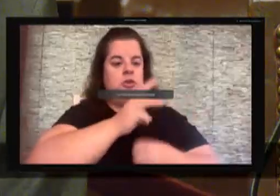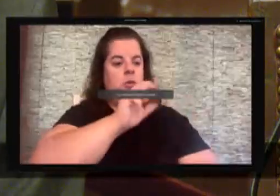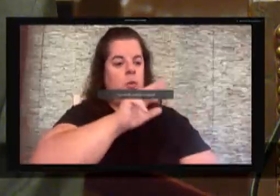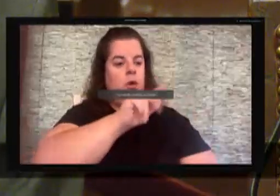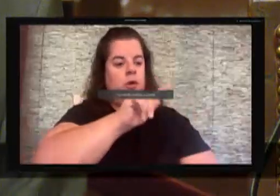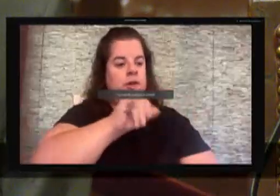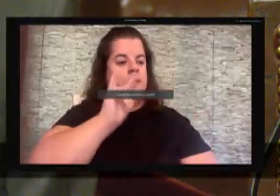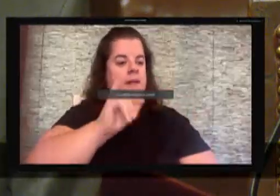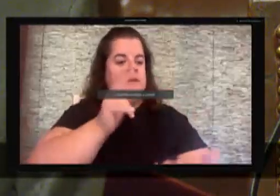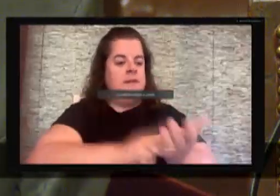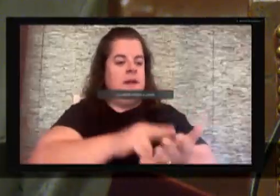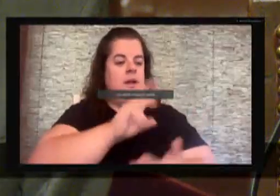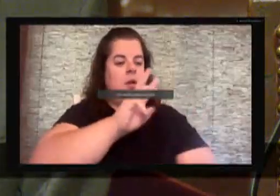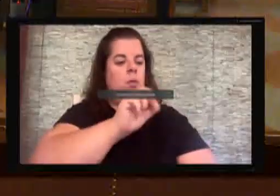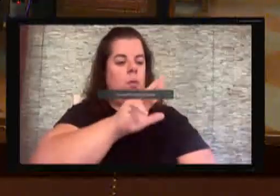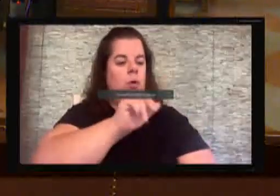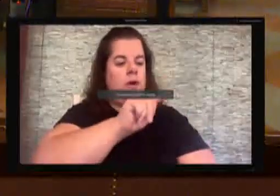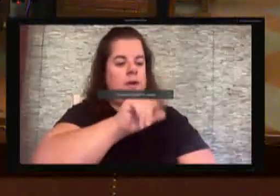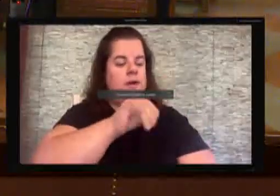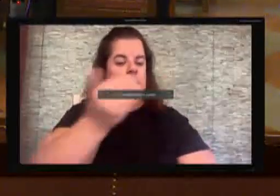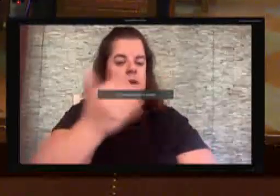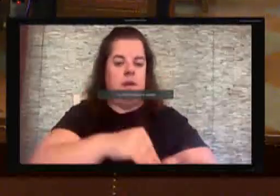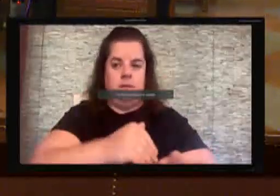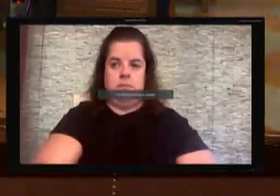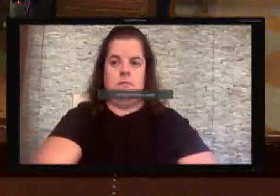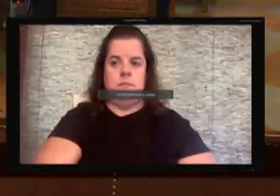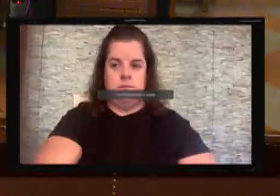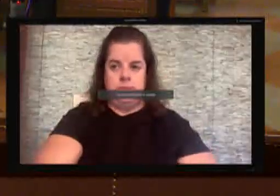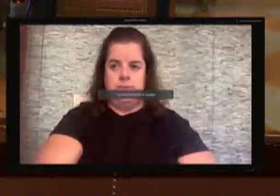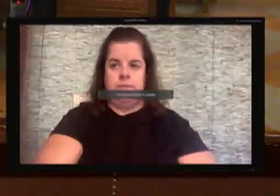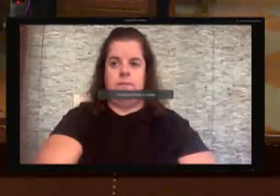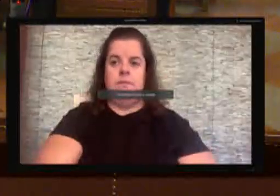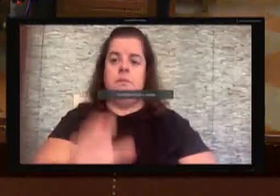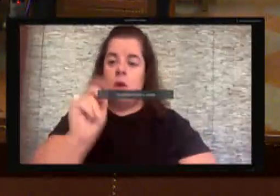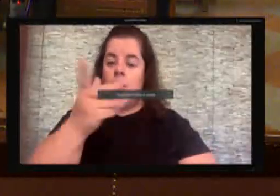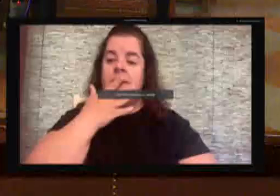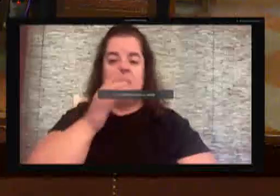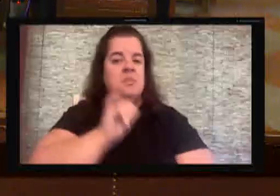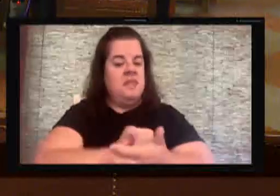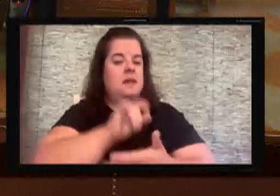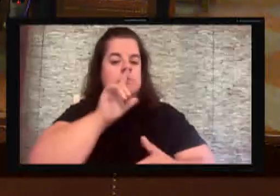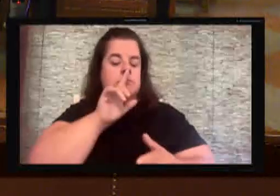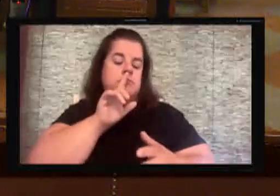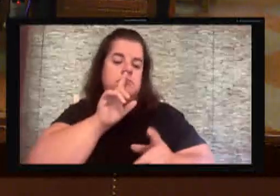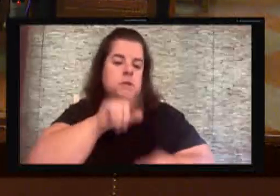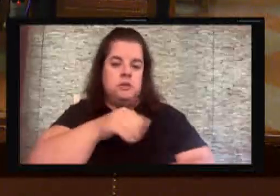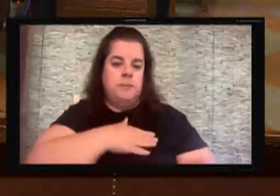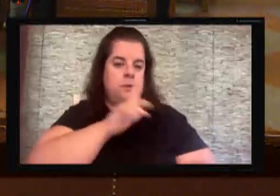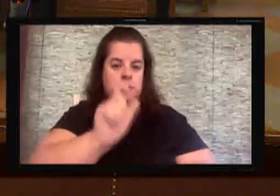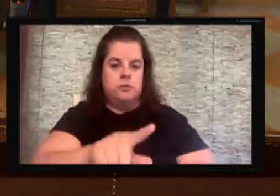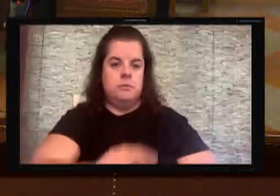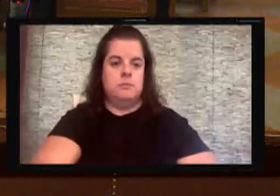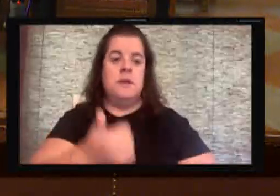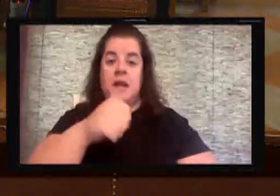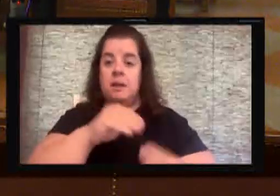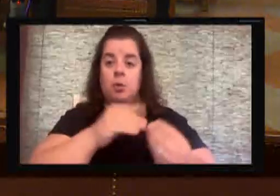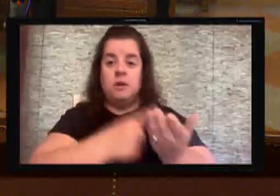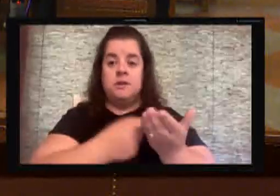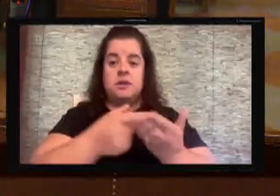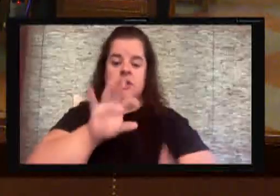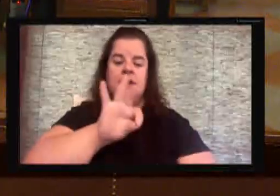basically. Okay. Thank you. That answers my question. Any other discussion on Bill 969?